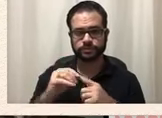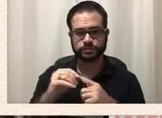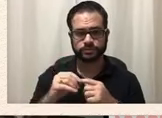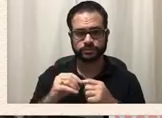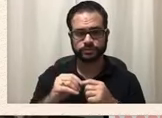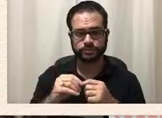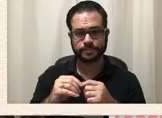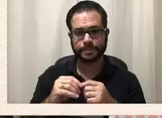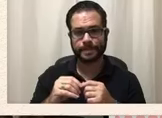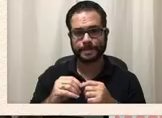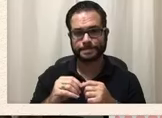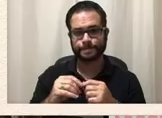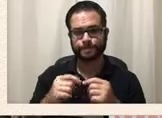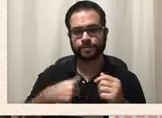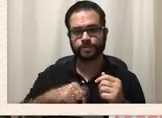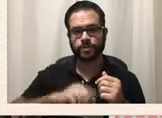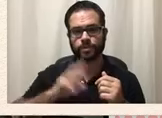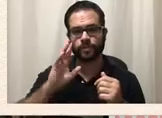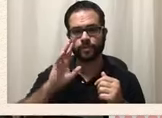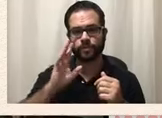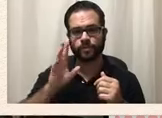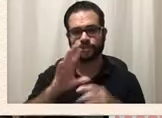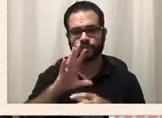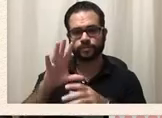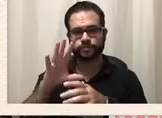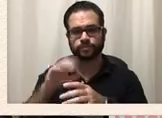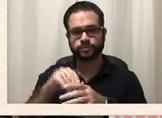your ingredients for